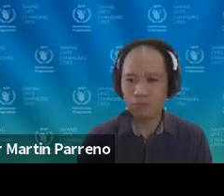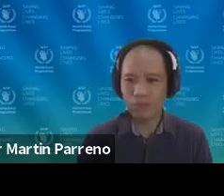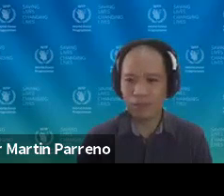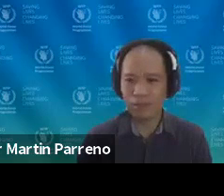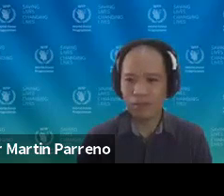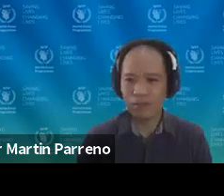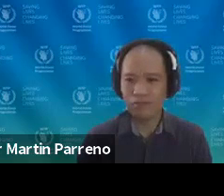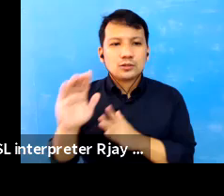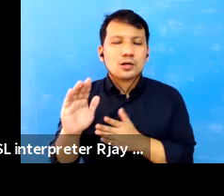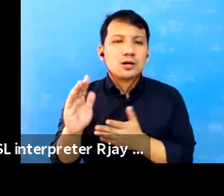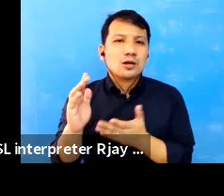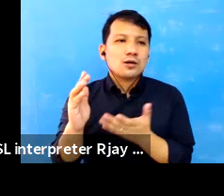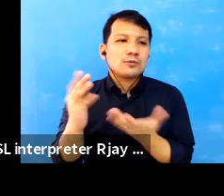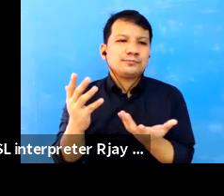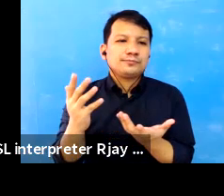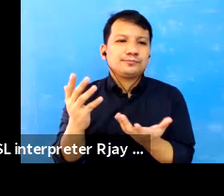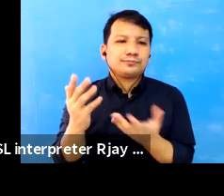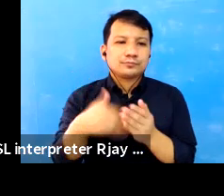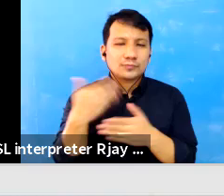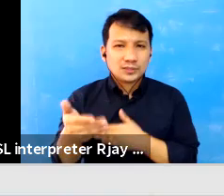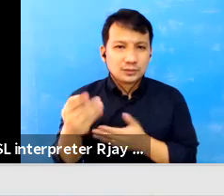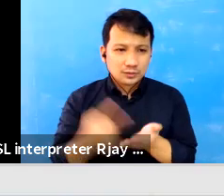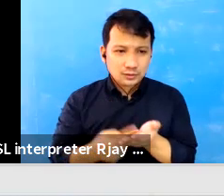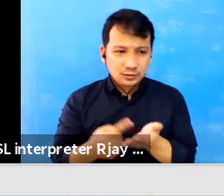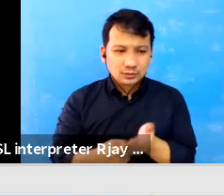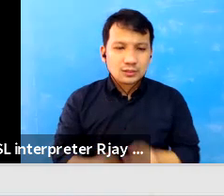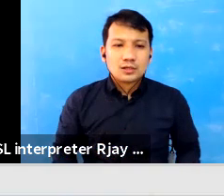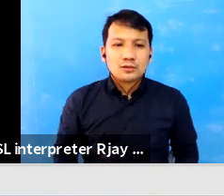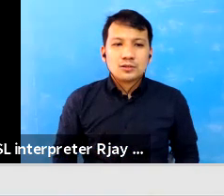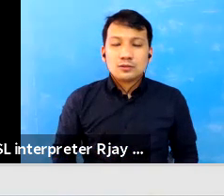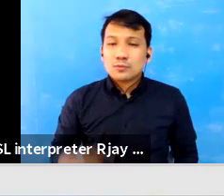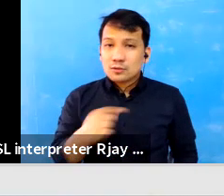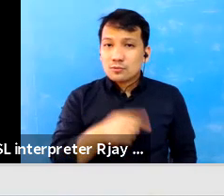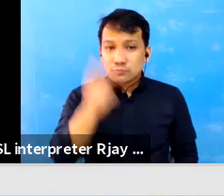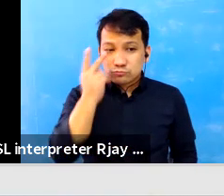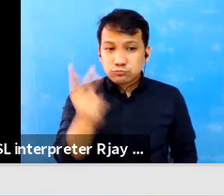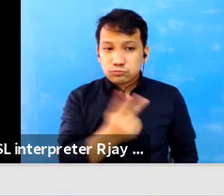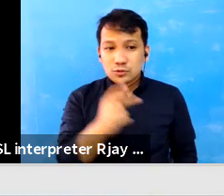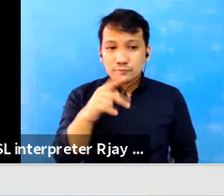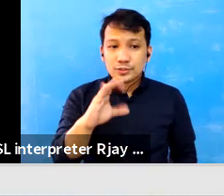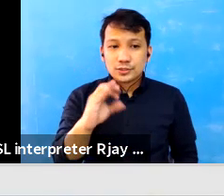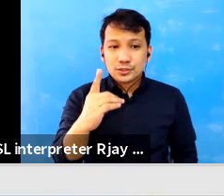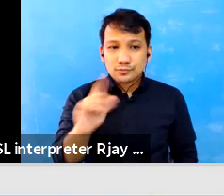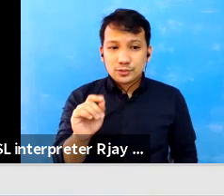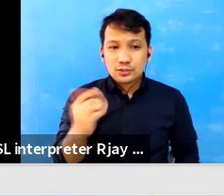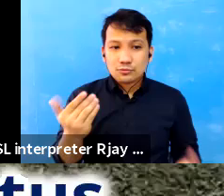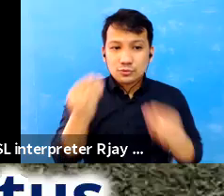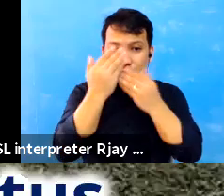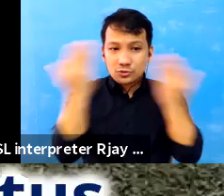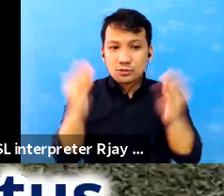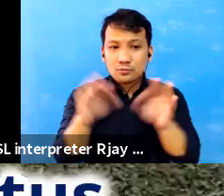start off with the first discussion. And my profound thanks definitely to the PCPD and the Zwilig Family